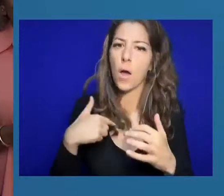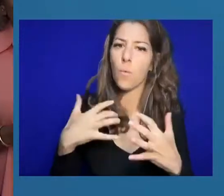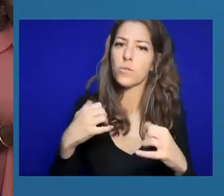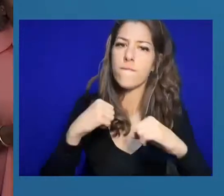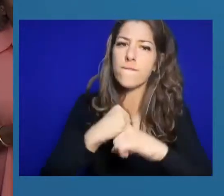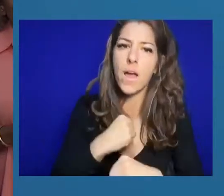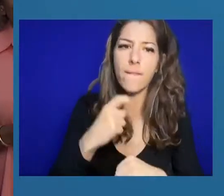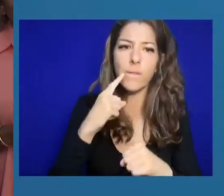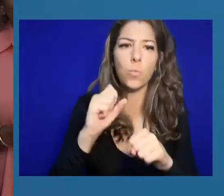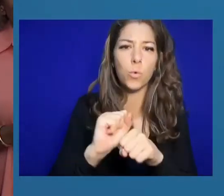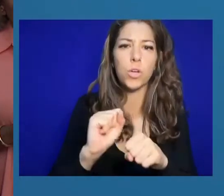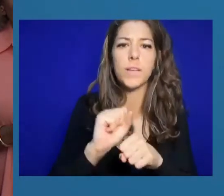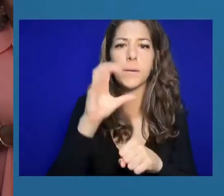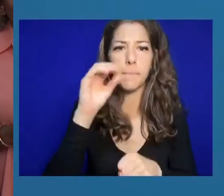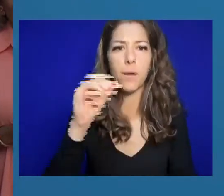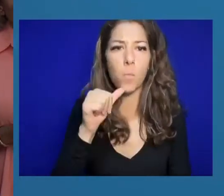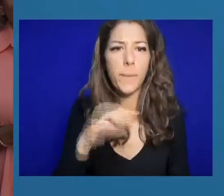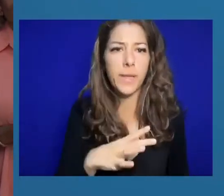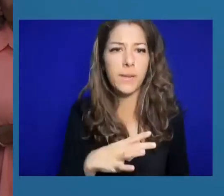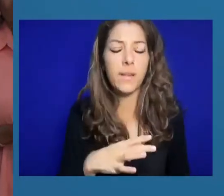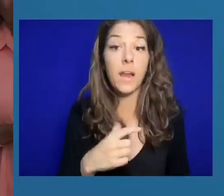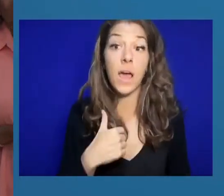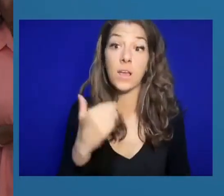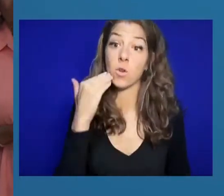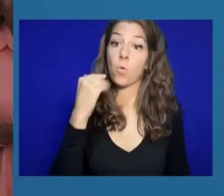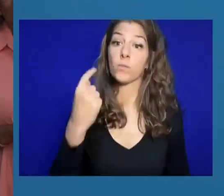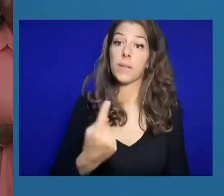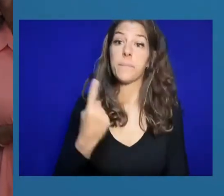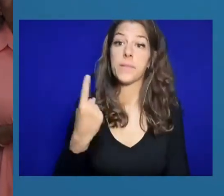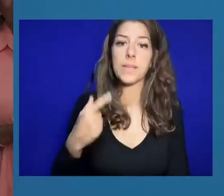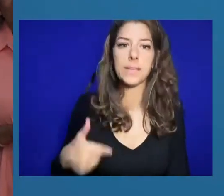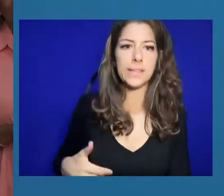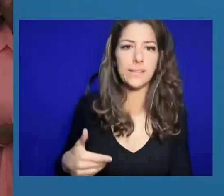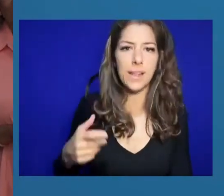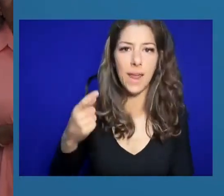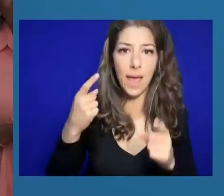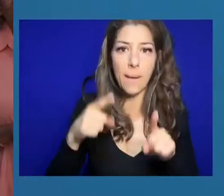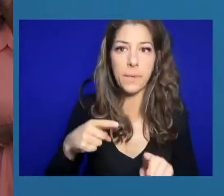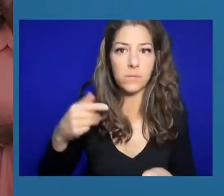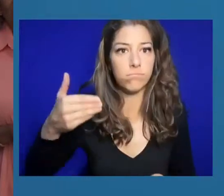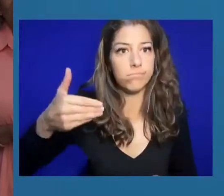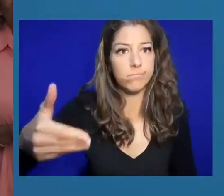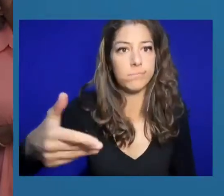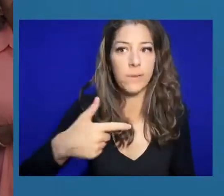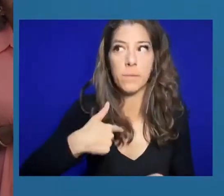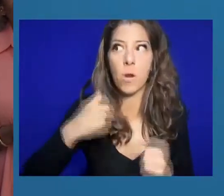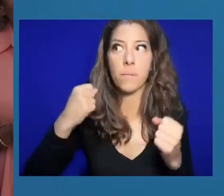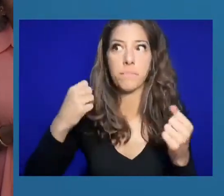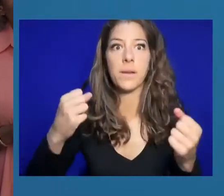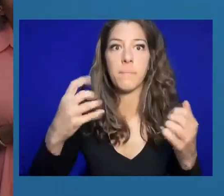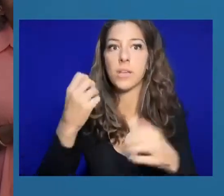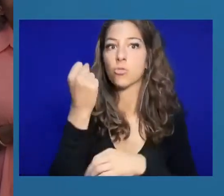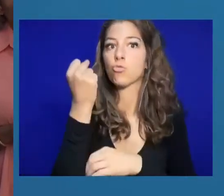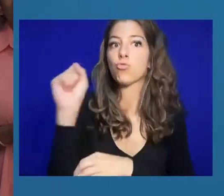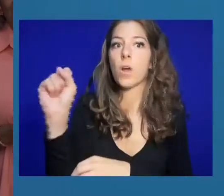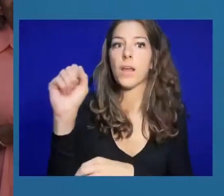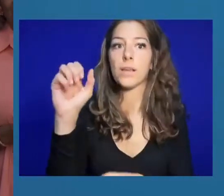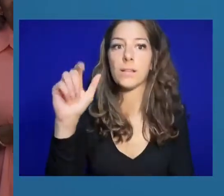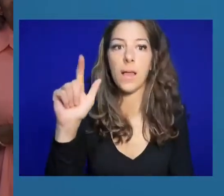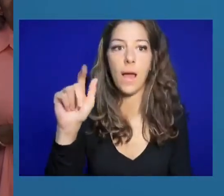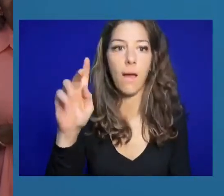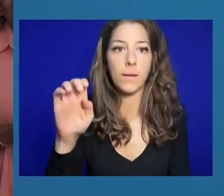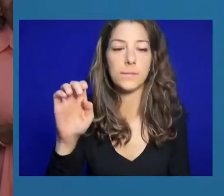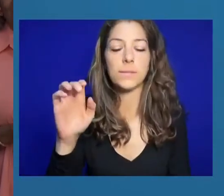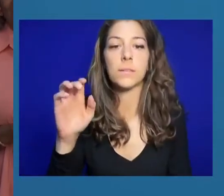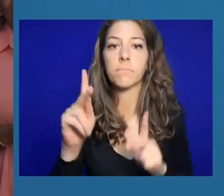men and women. And when I know there's something that happens periodically, because I've been on so many strike lines, then people